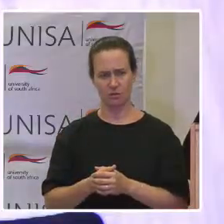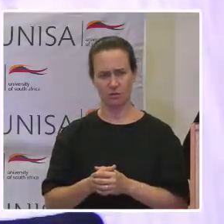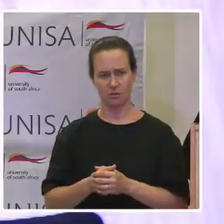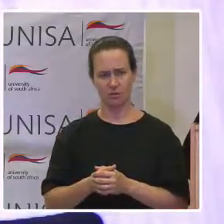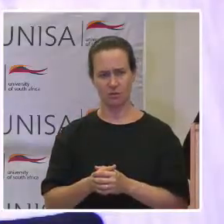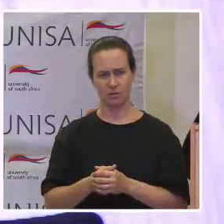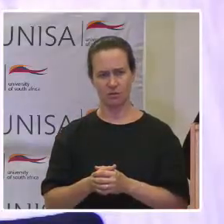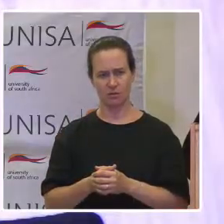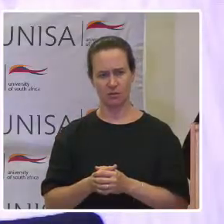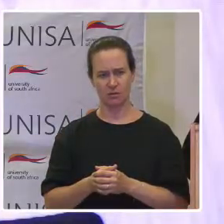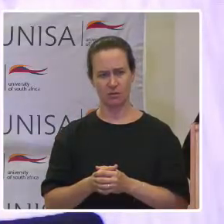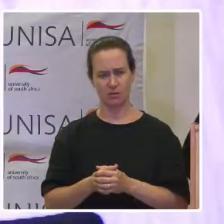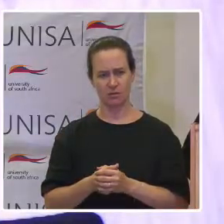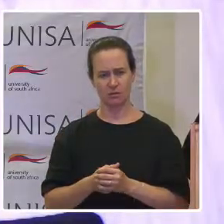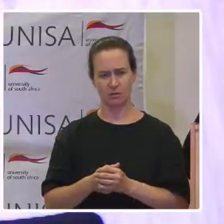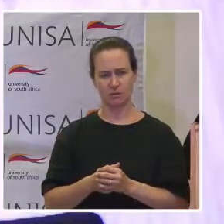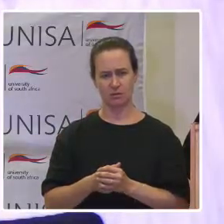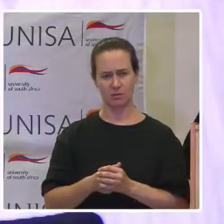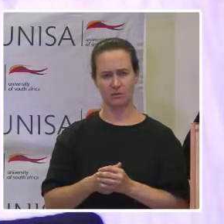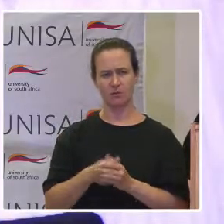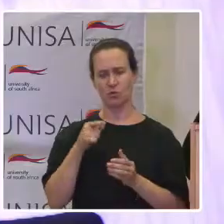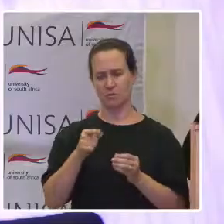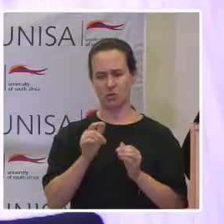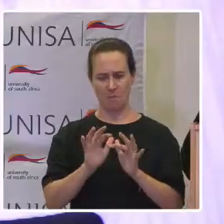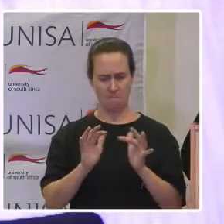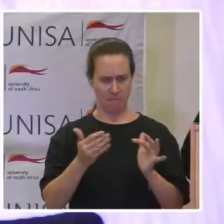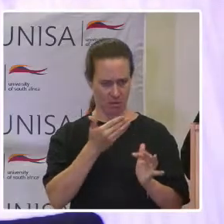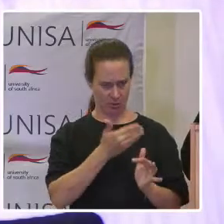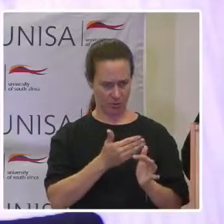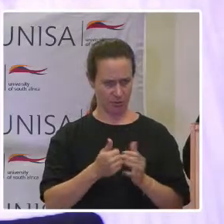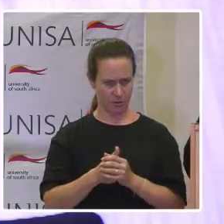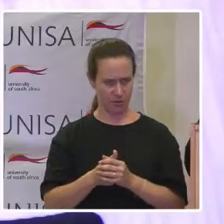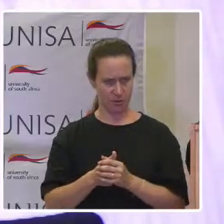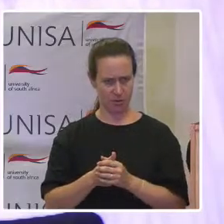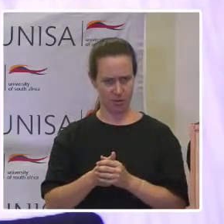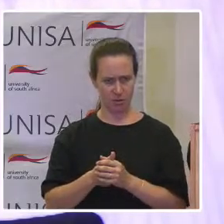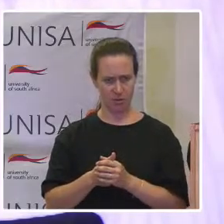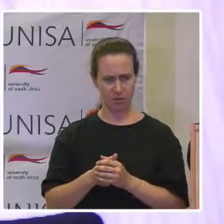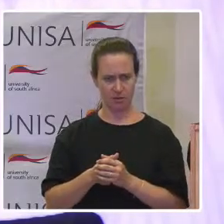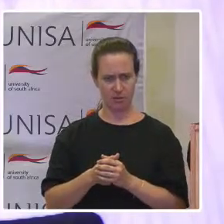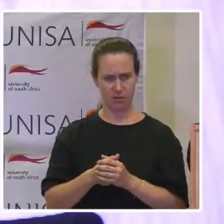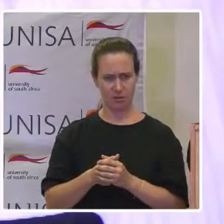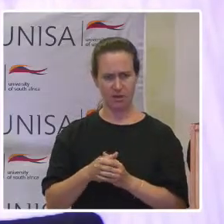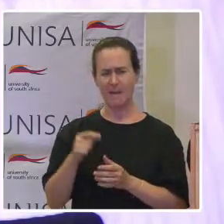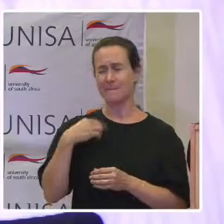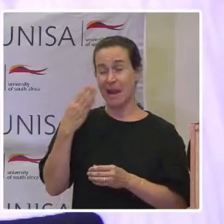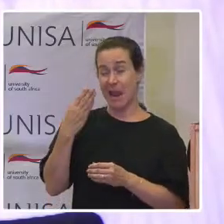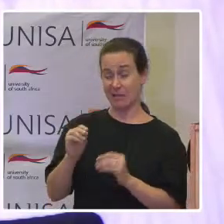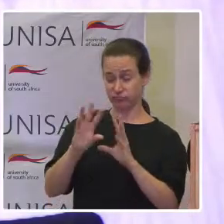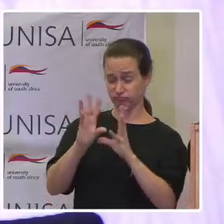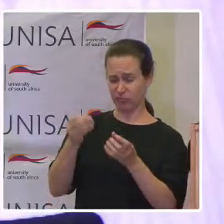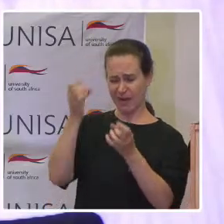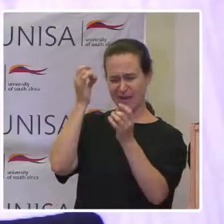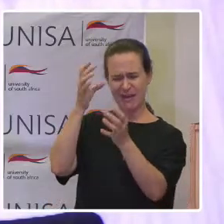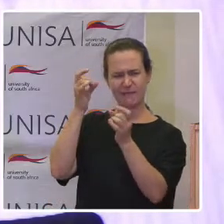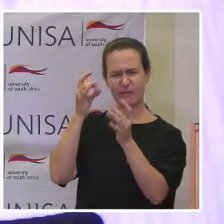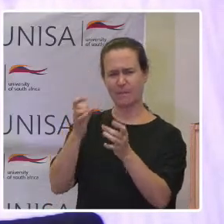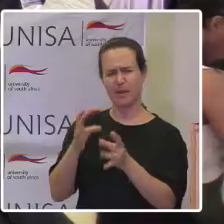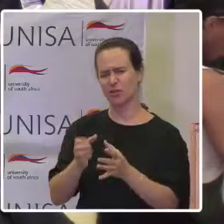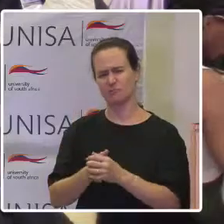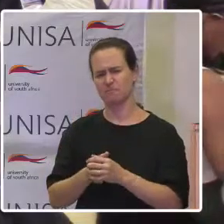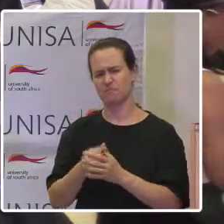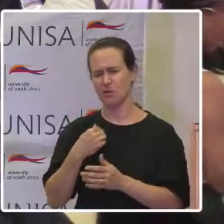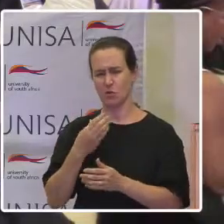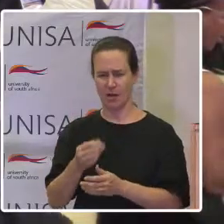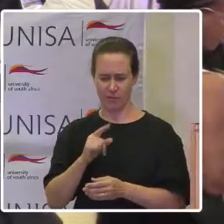be to the whole center panel. I don't have the exact data, but approximately,